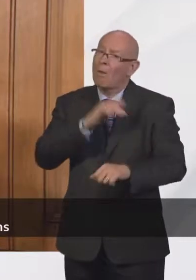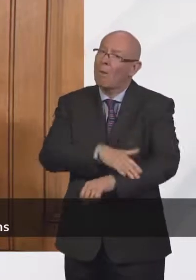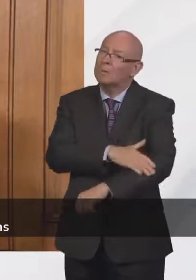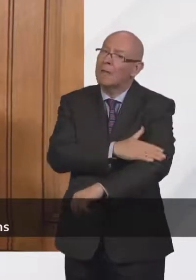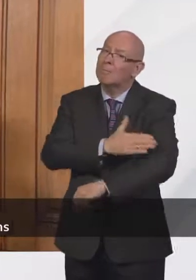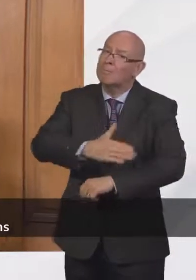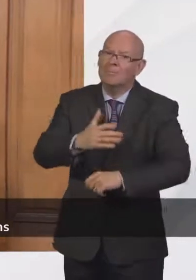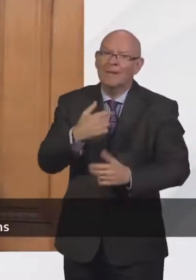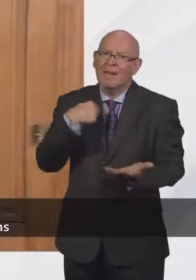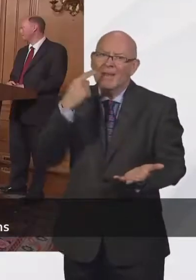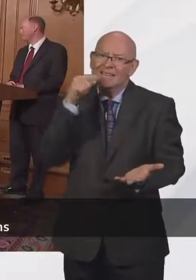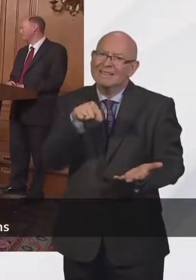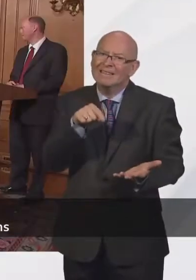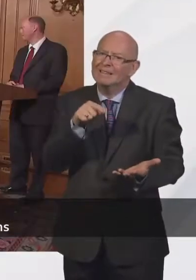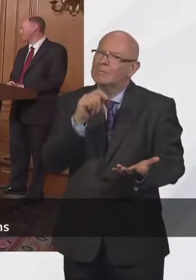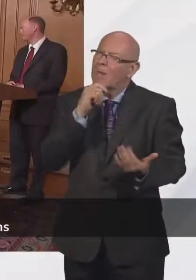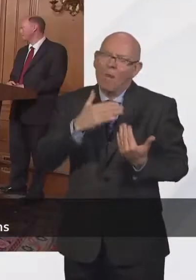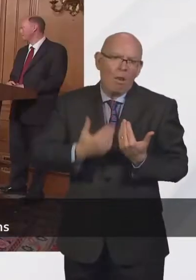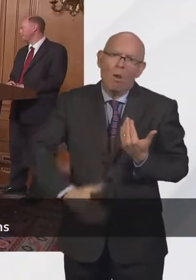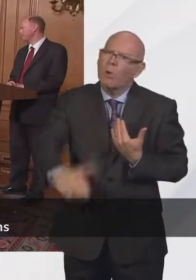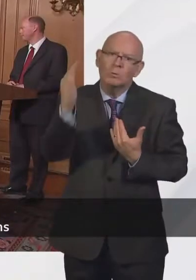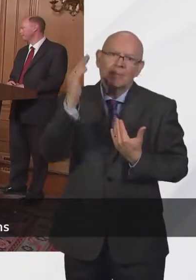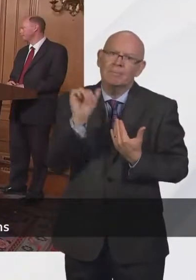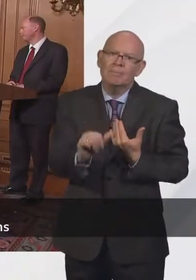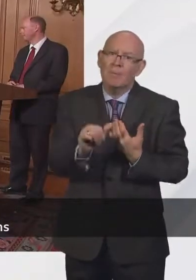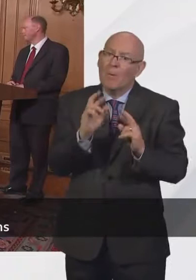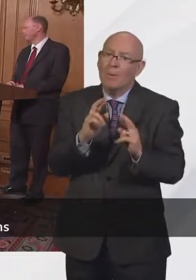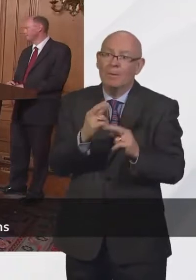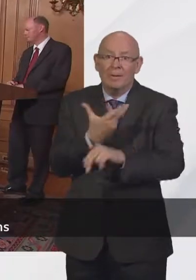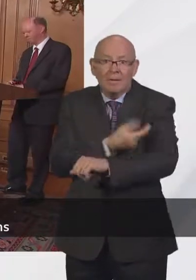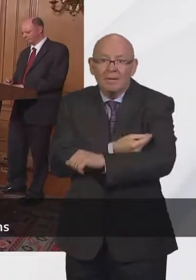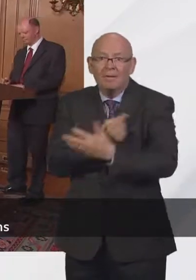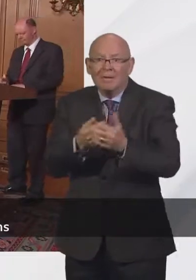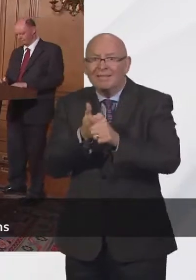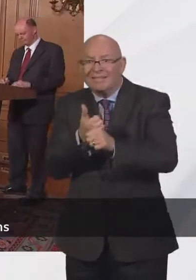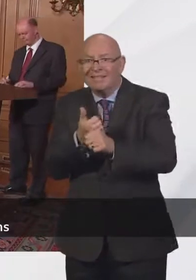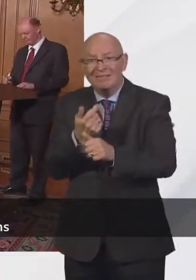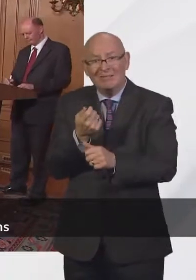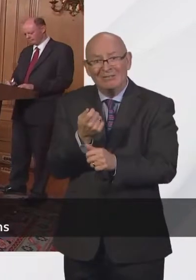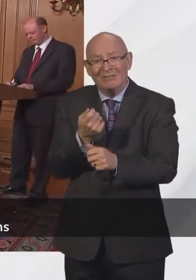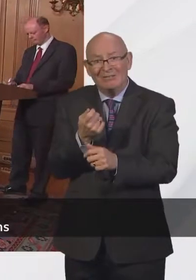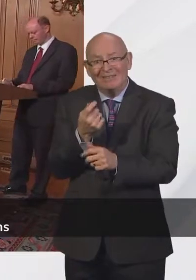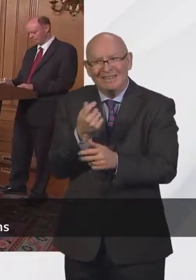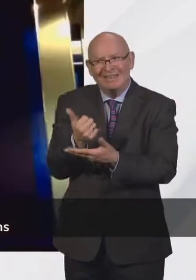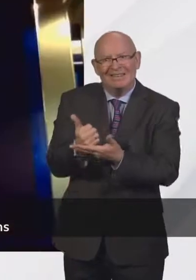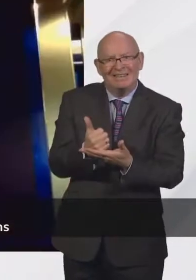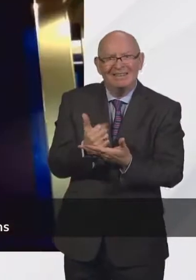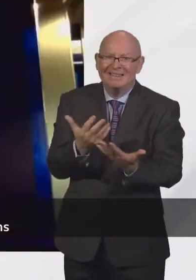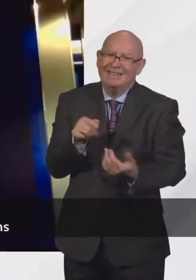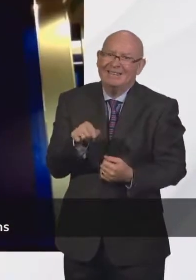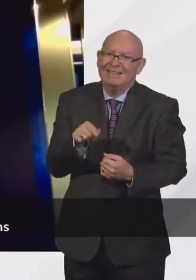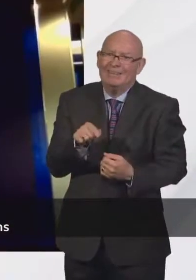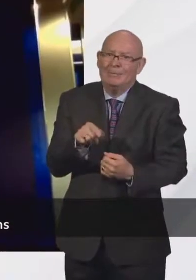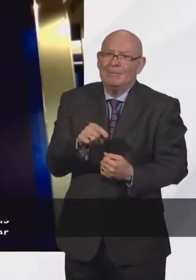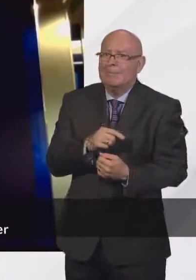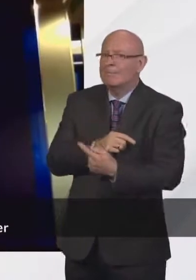to apply. Thanks very much, Robert. Sam Coates of Sky. Prime Minister, the changes that you've